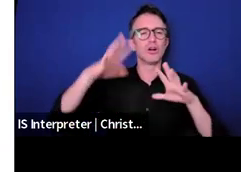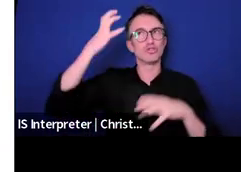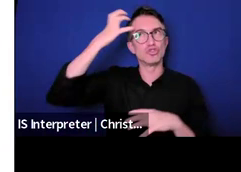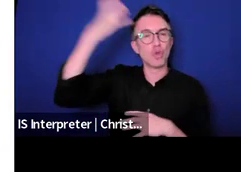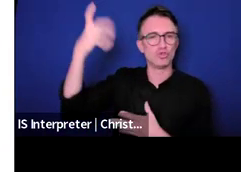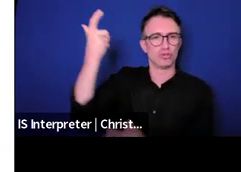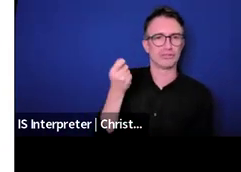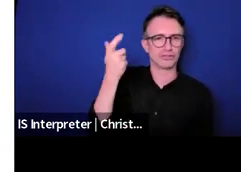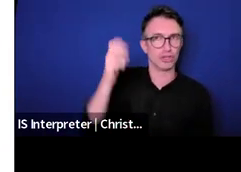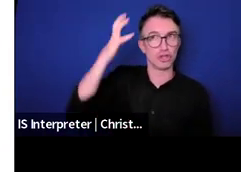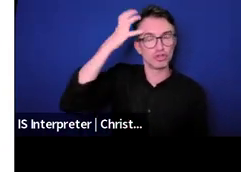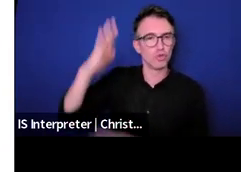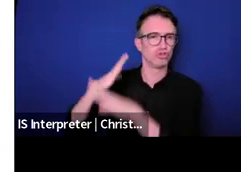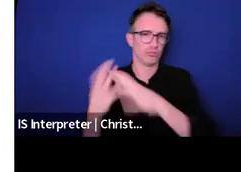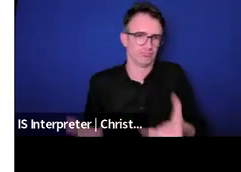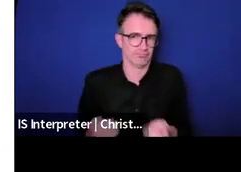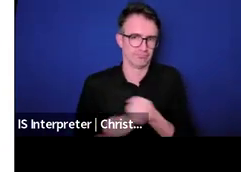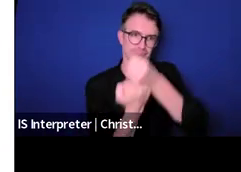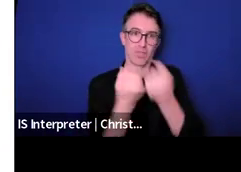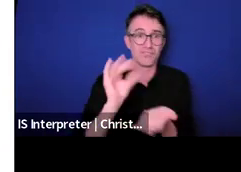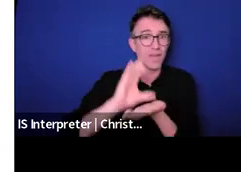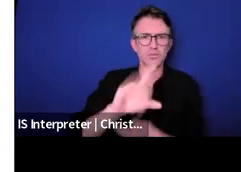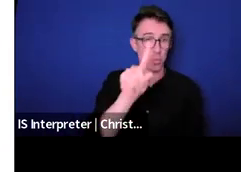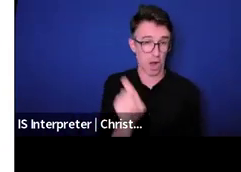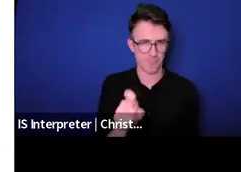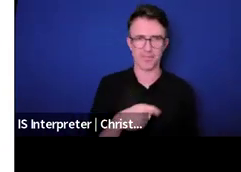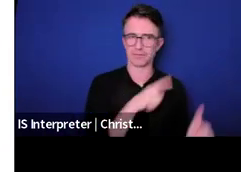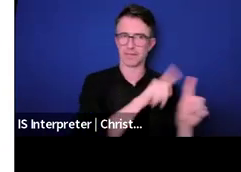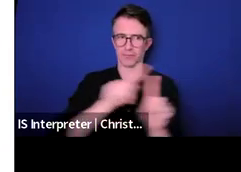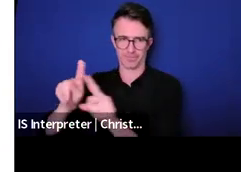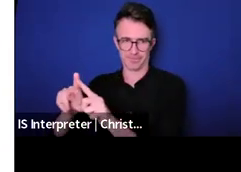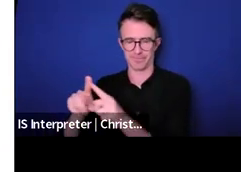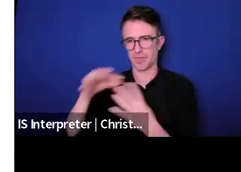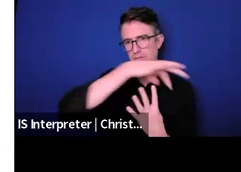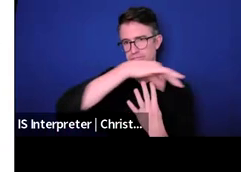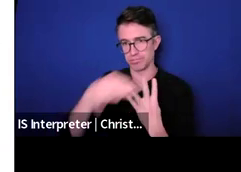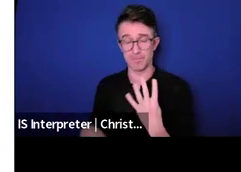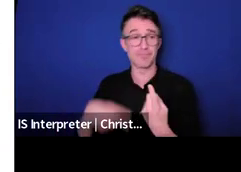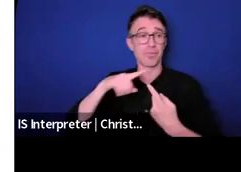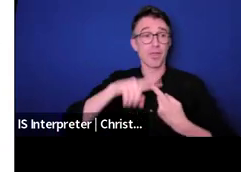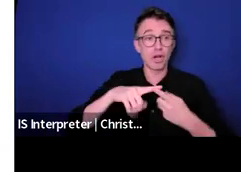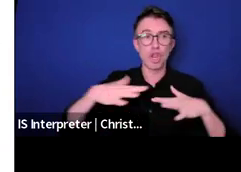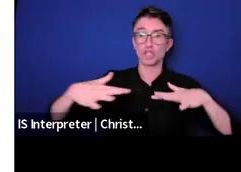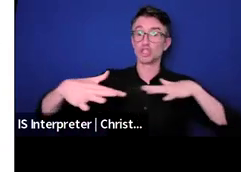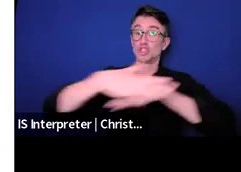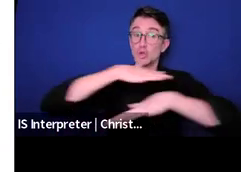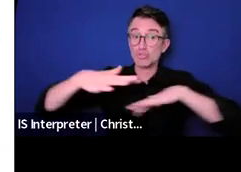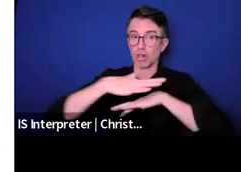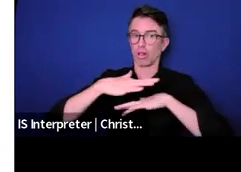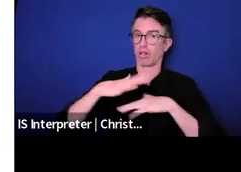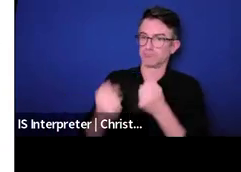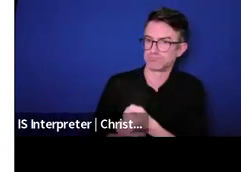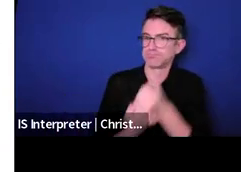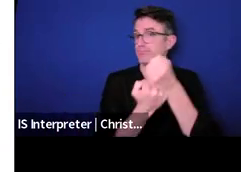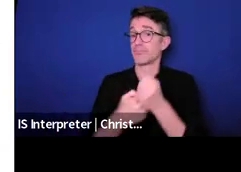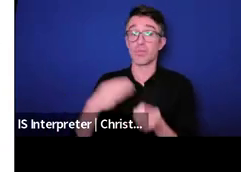if we refer back to that earlier slide, social protection systems provide many of those forms of support, whether financial support,